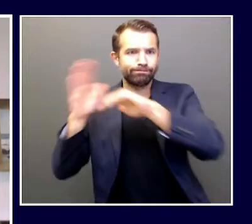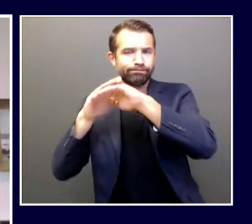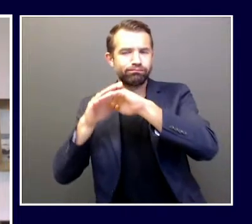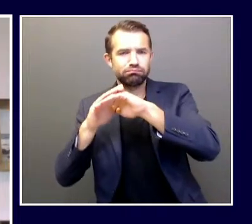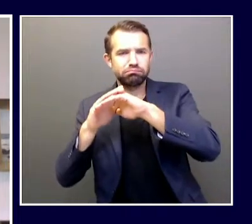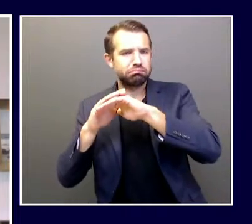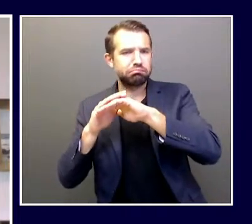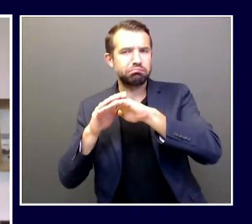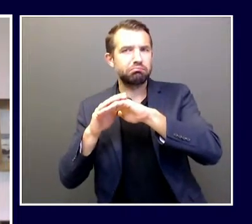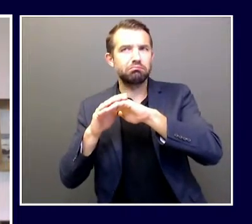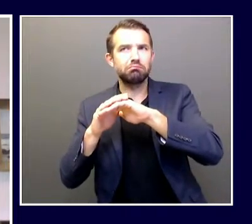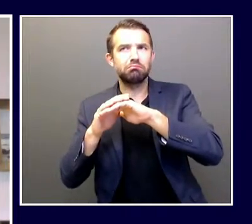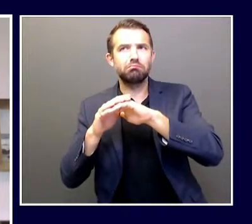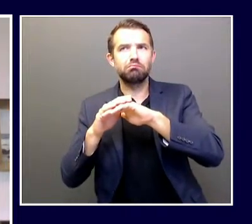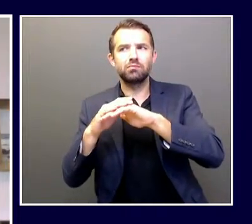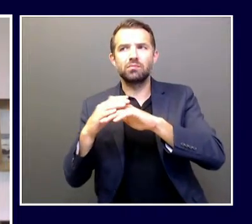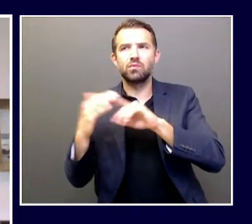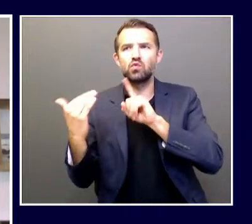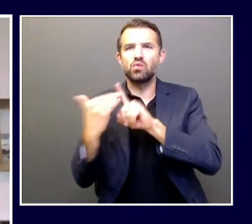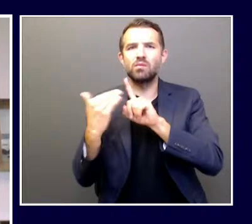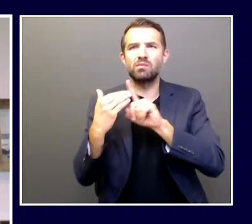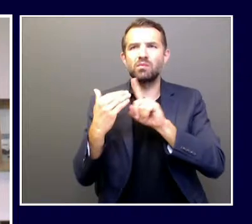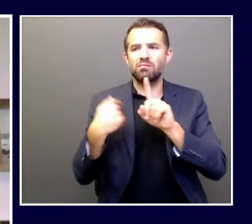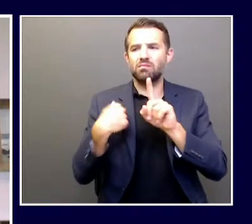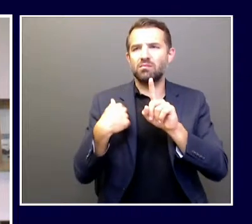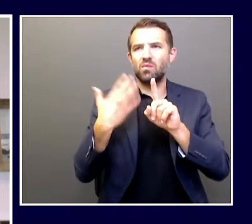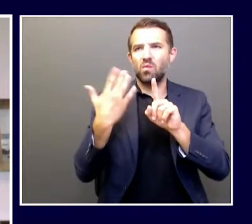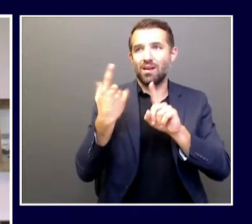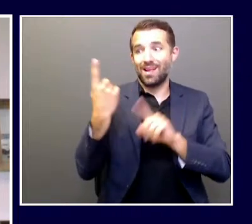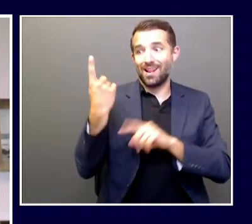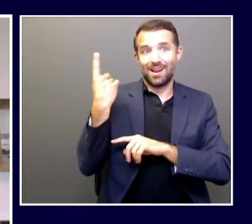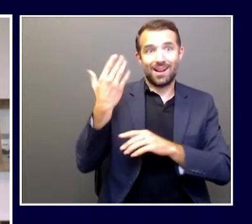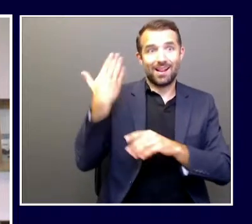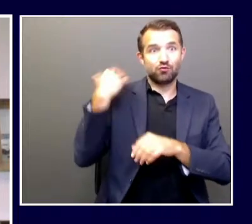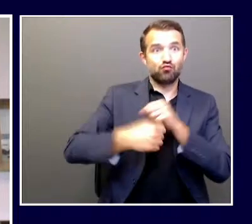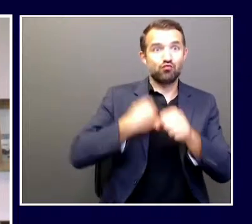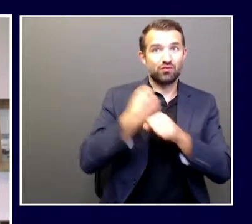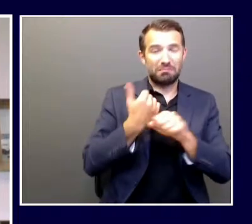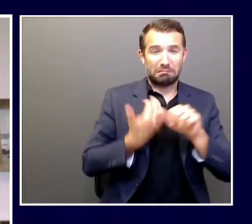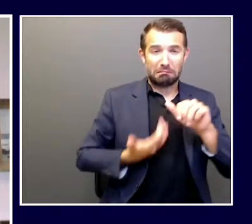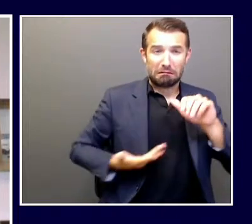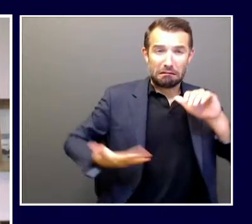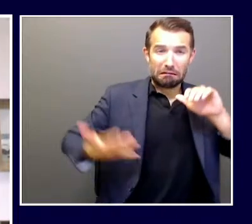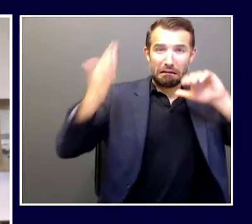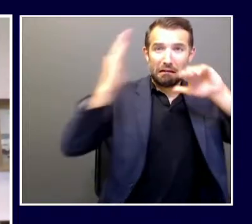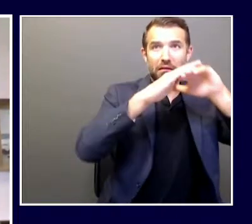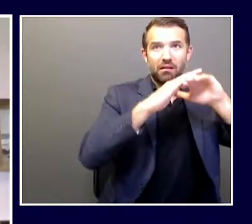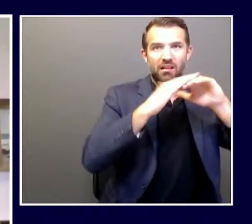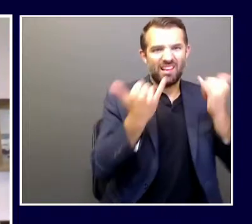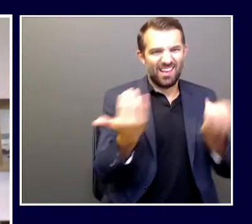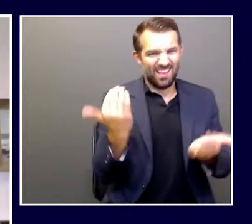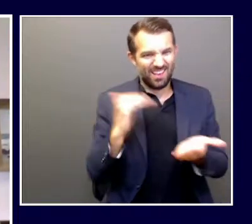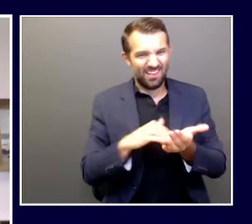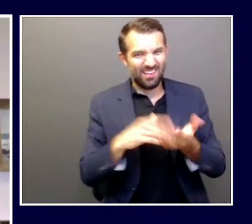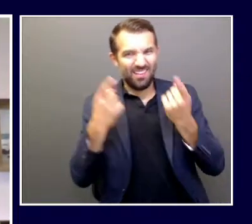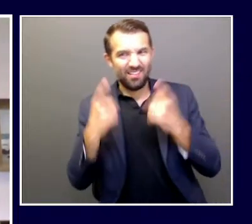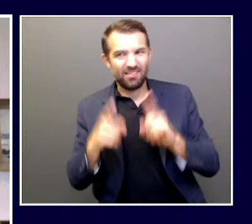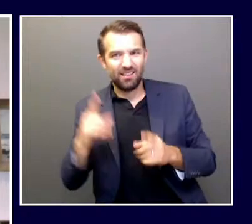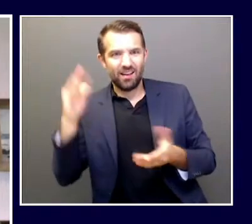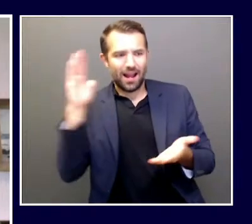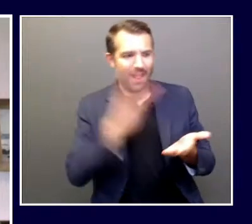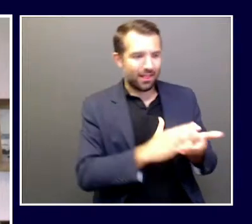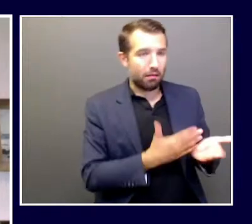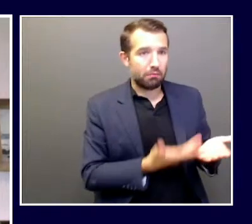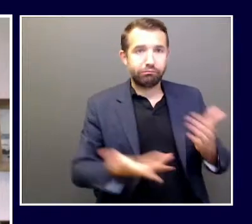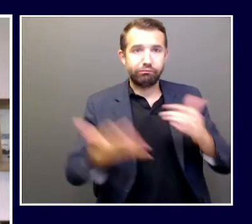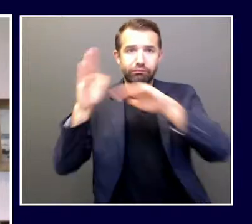surges. So what's different about this surge and what's the same? Yeah, let me start, Emily, by correcting something